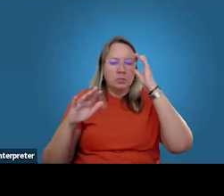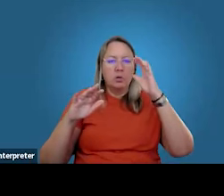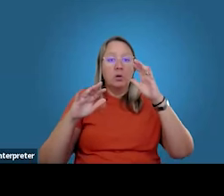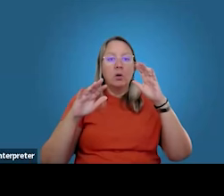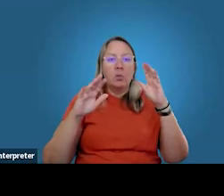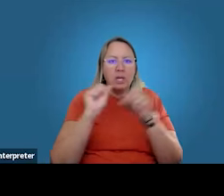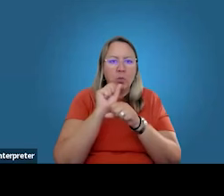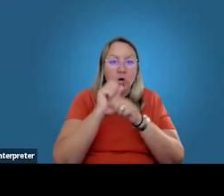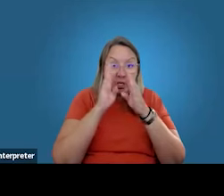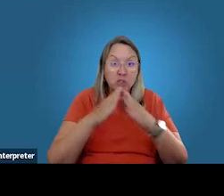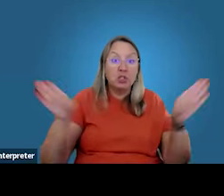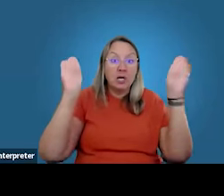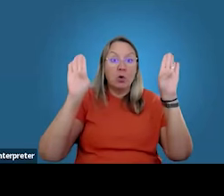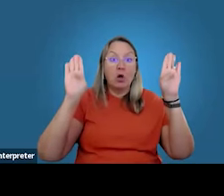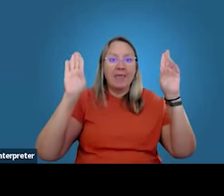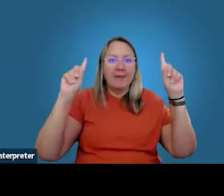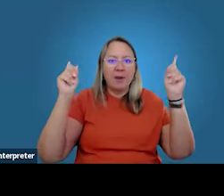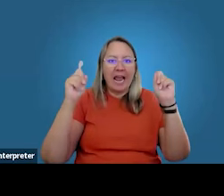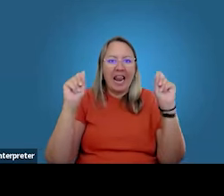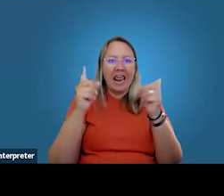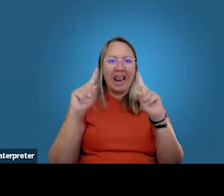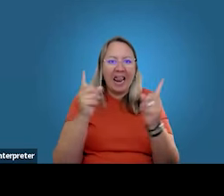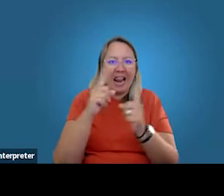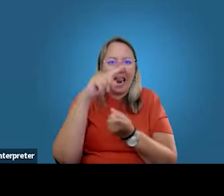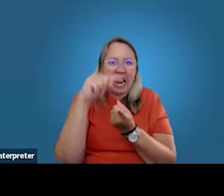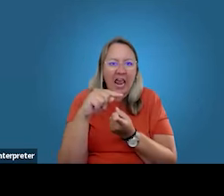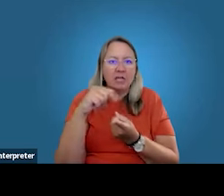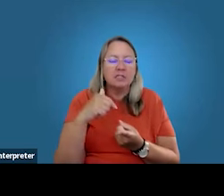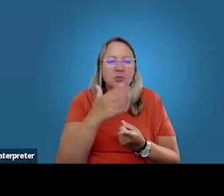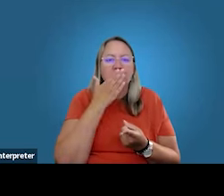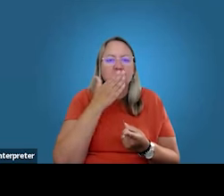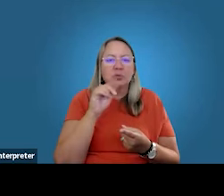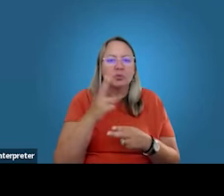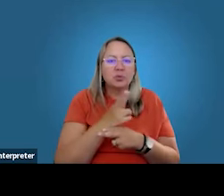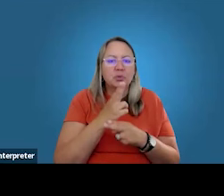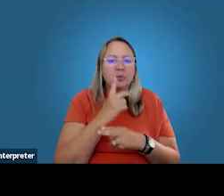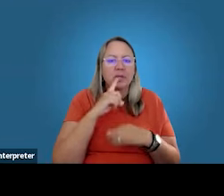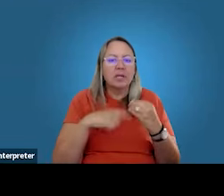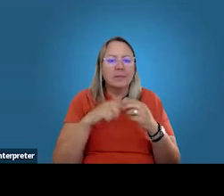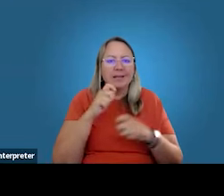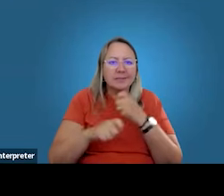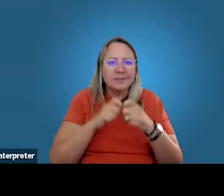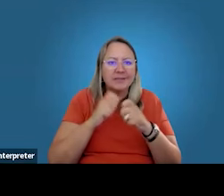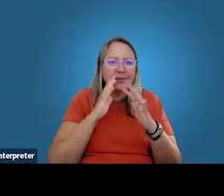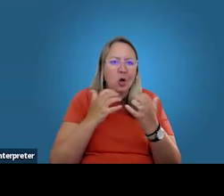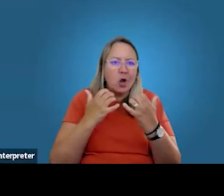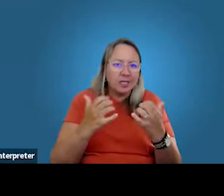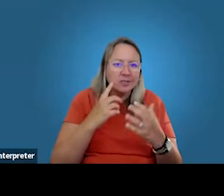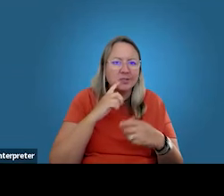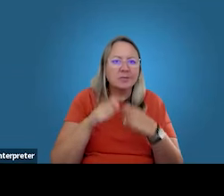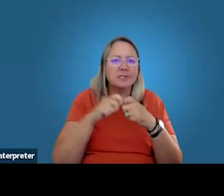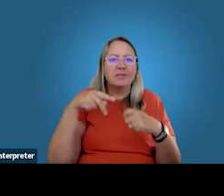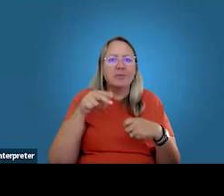and then we work bottom up and we tie the two. But again, it's a really good tool to use when you're thinking about a specific audience or a specific